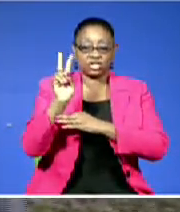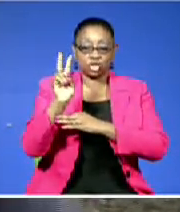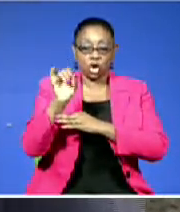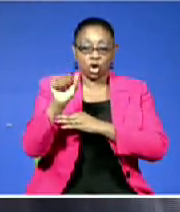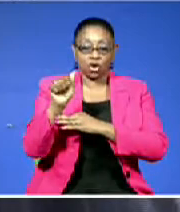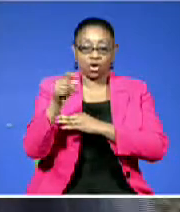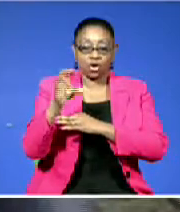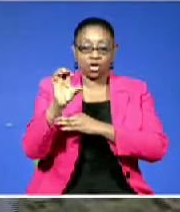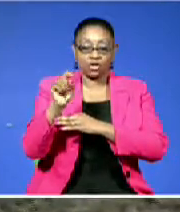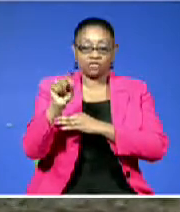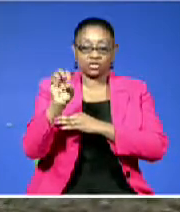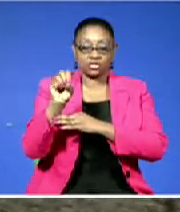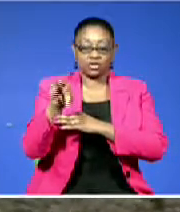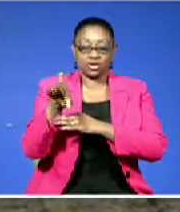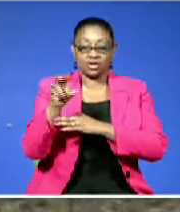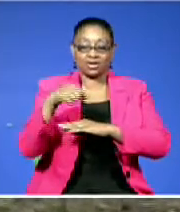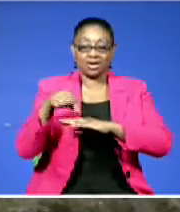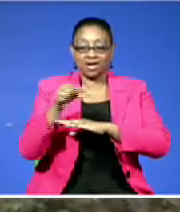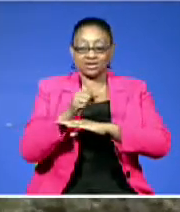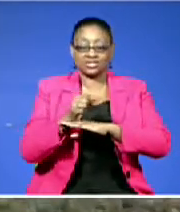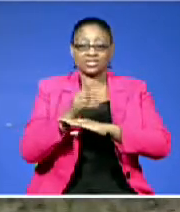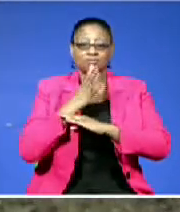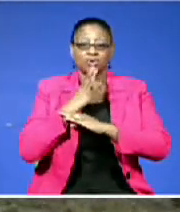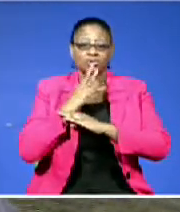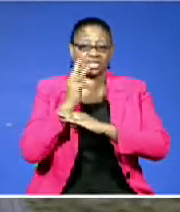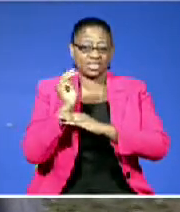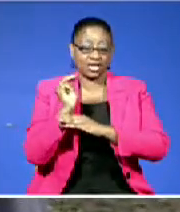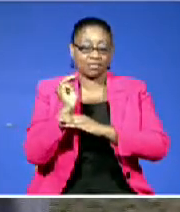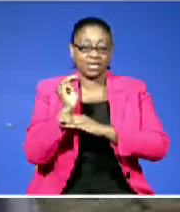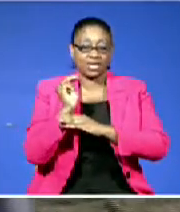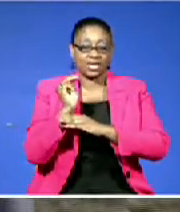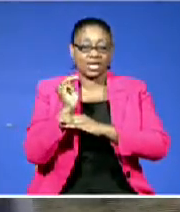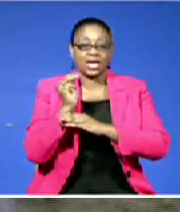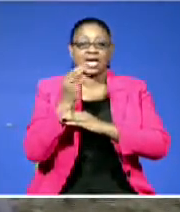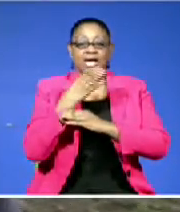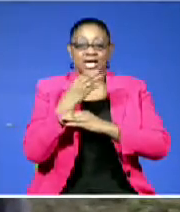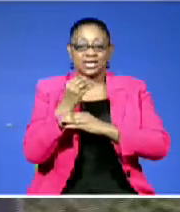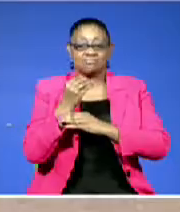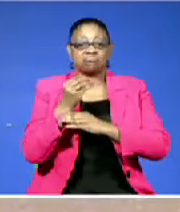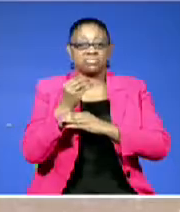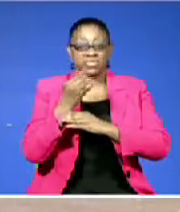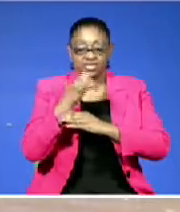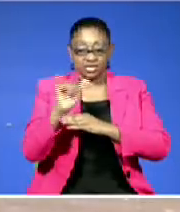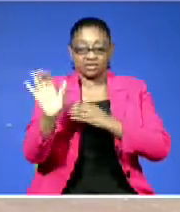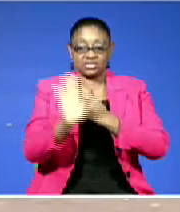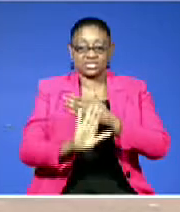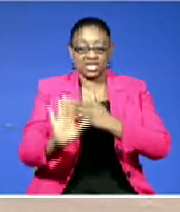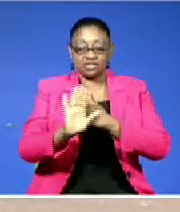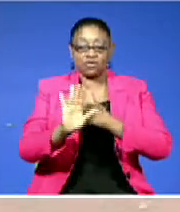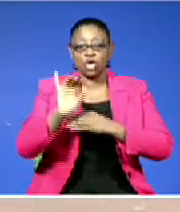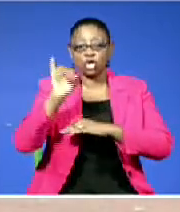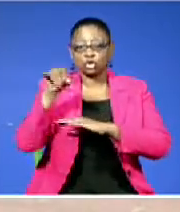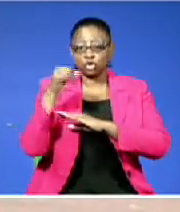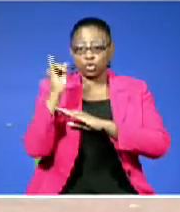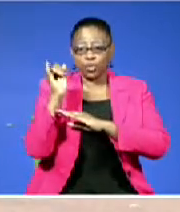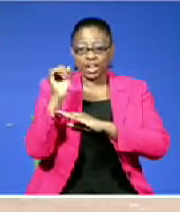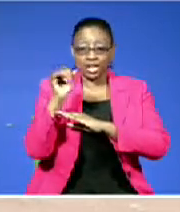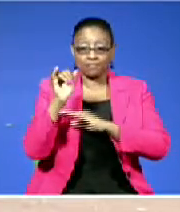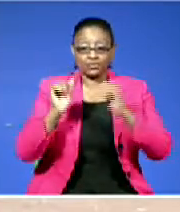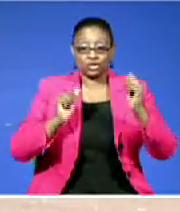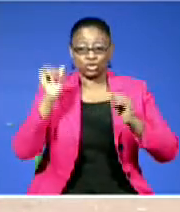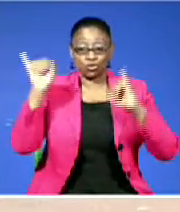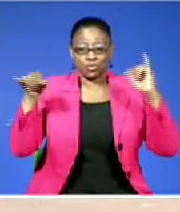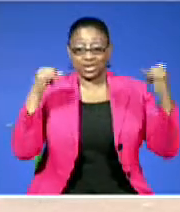morning, Victoria Gardens, I spoke to them again this morning and went there. They're pretty safe. Jubilee Gardens, again, the same area,